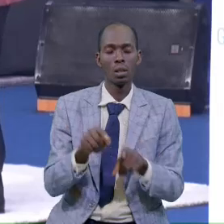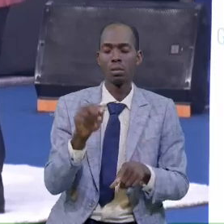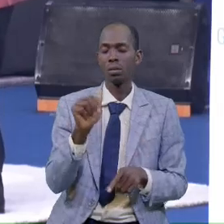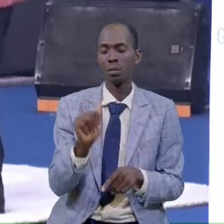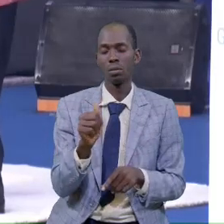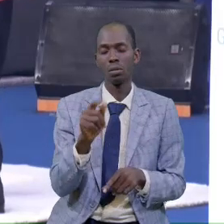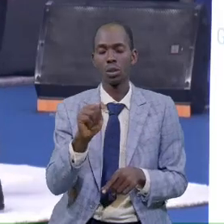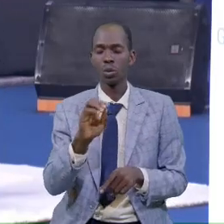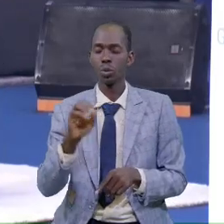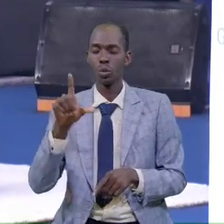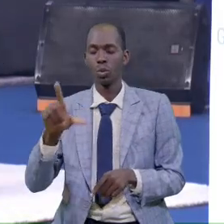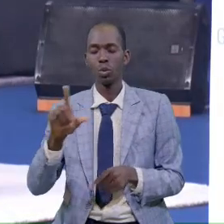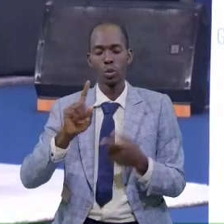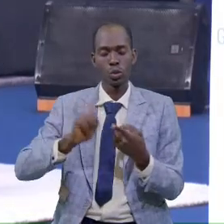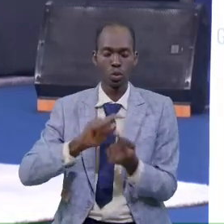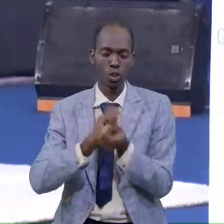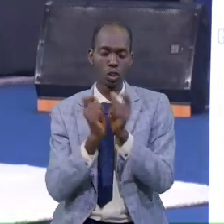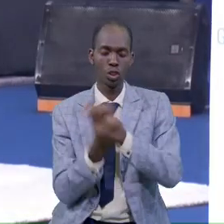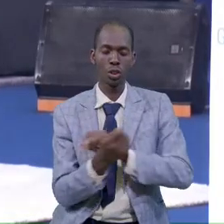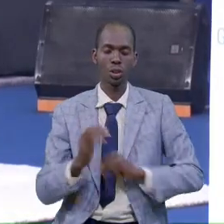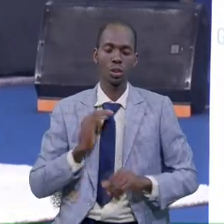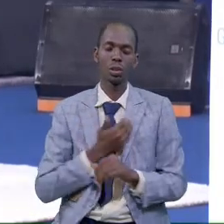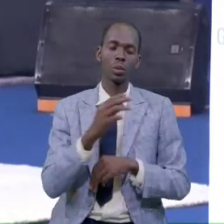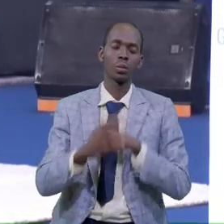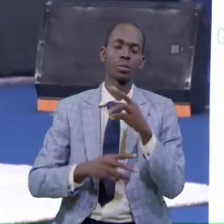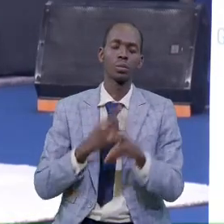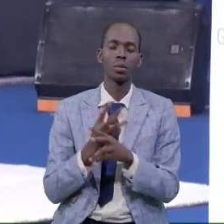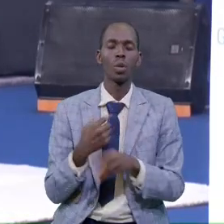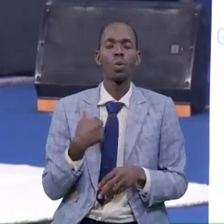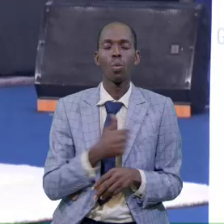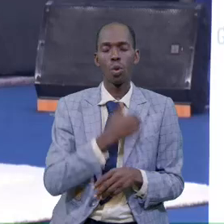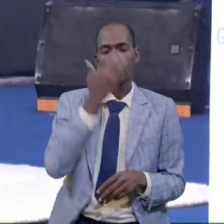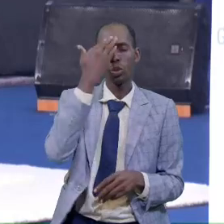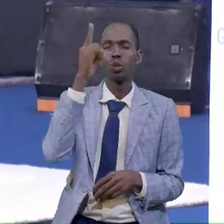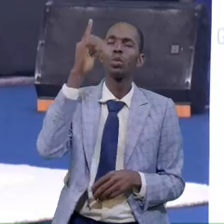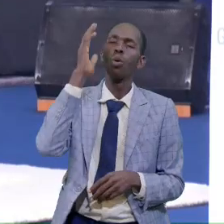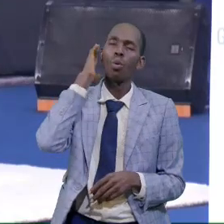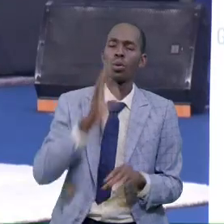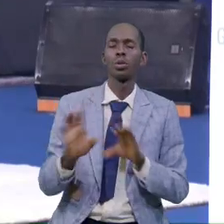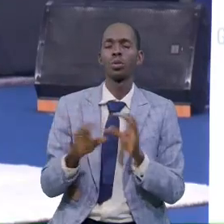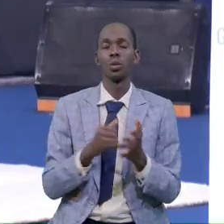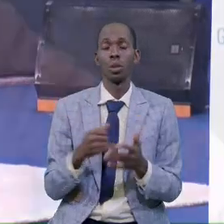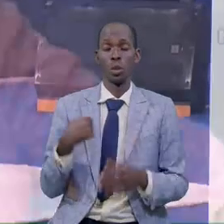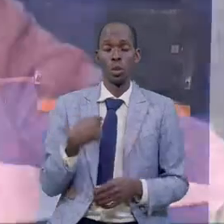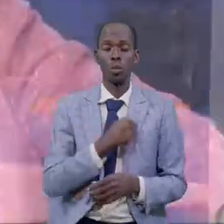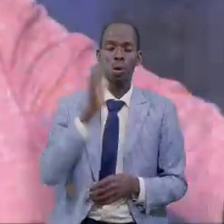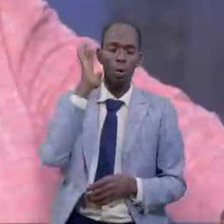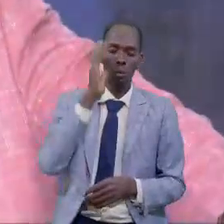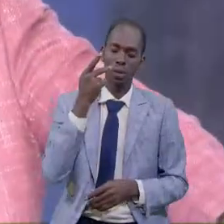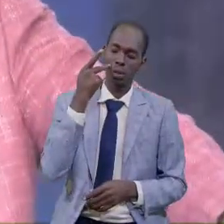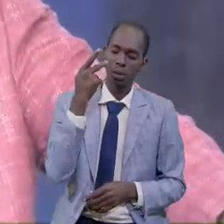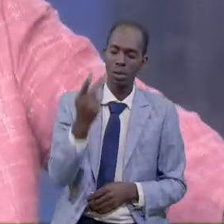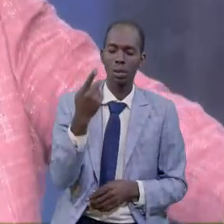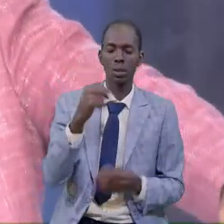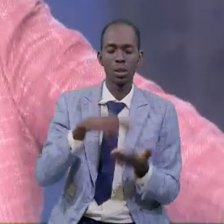change our world. We know you will do it. We will see the result of the